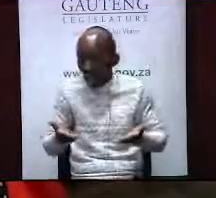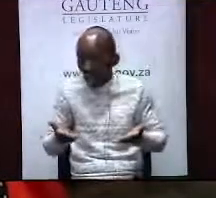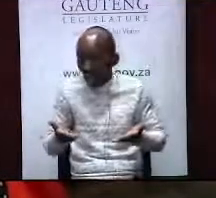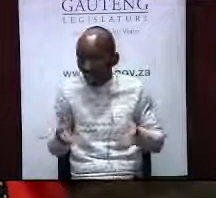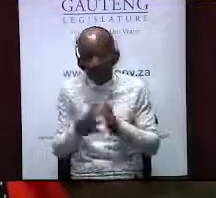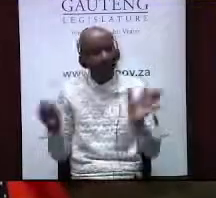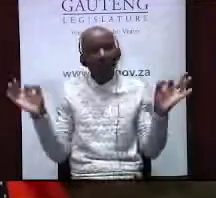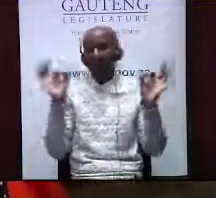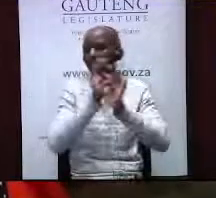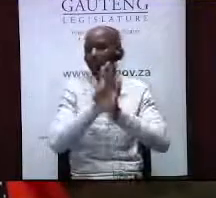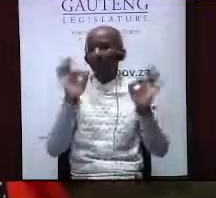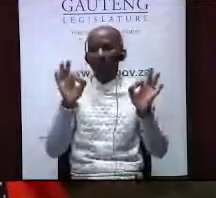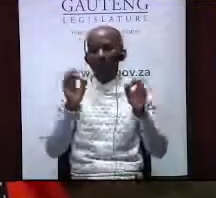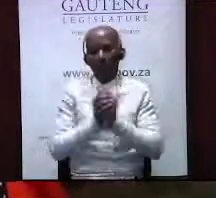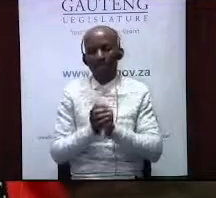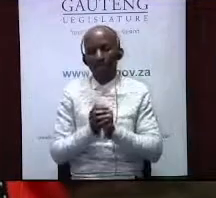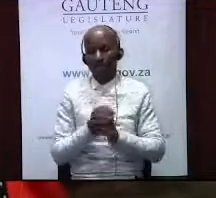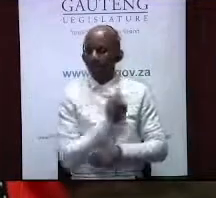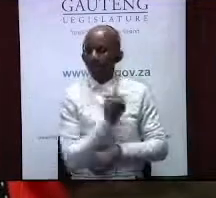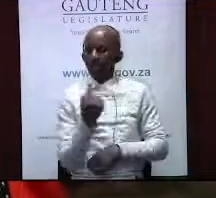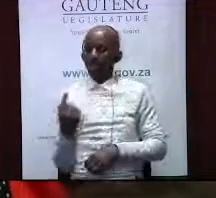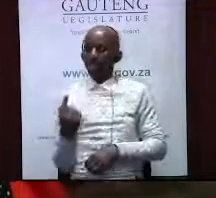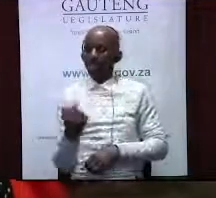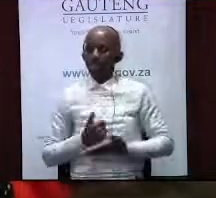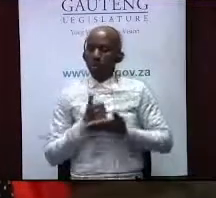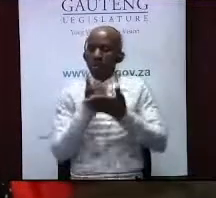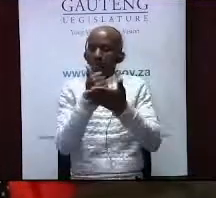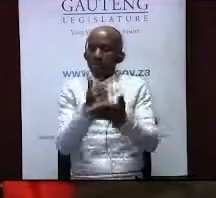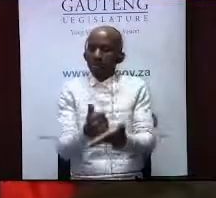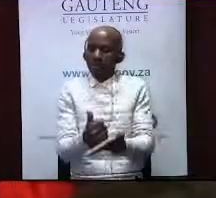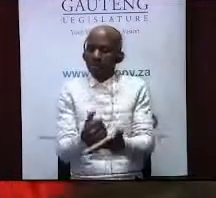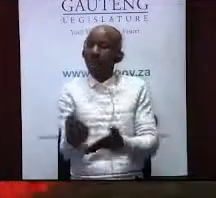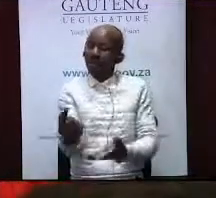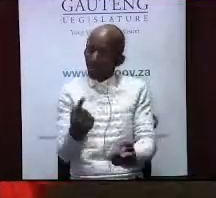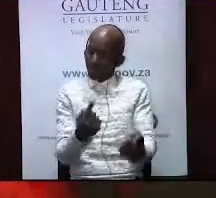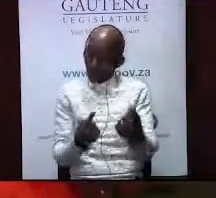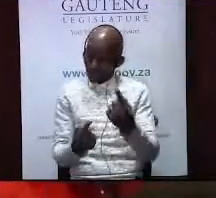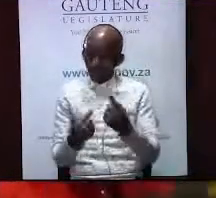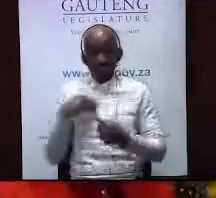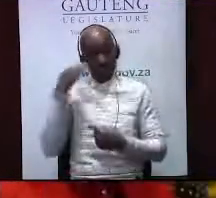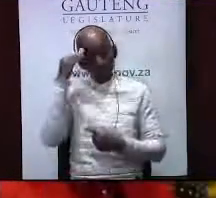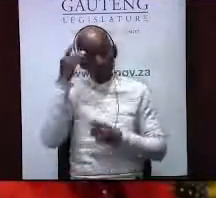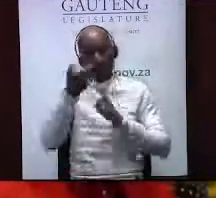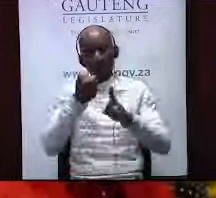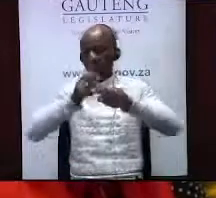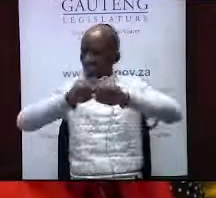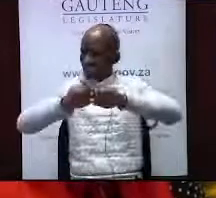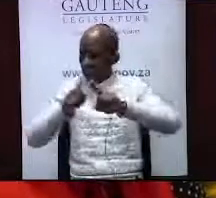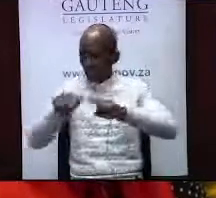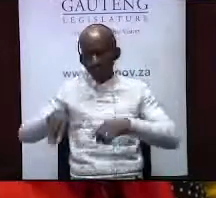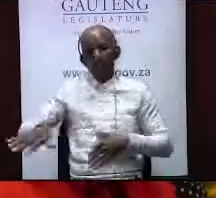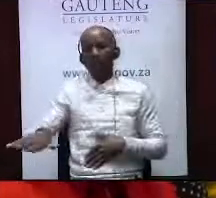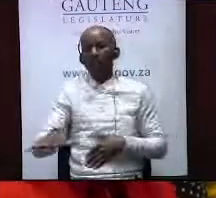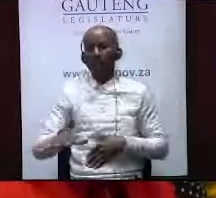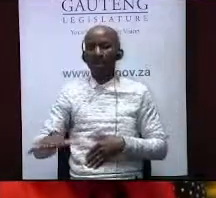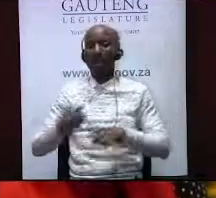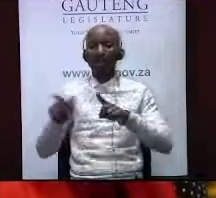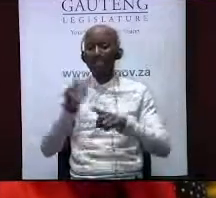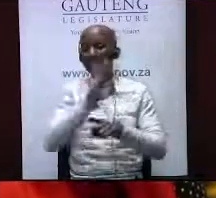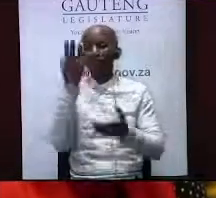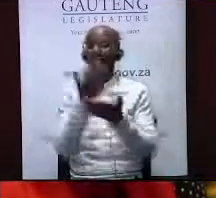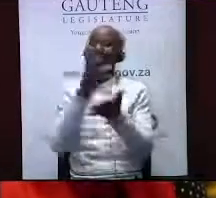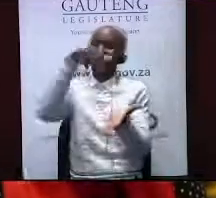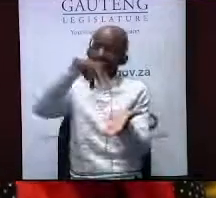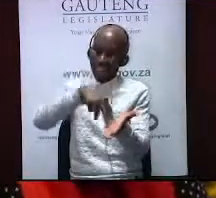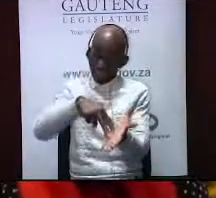outreach. Let us be the ones to help them. Come. I know we're coming from different areas. But if we can